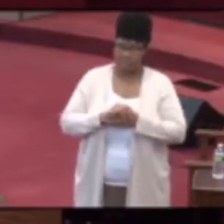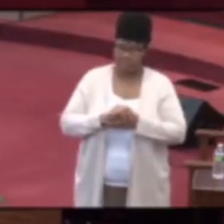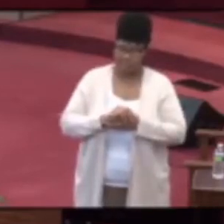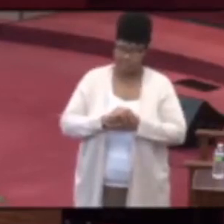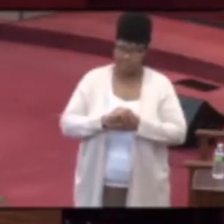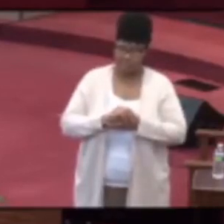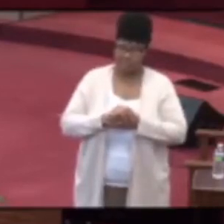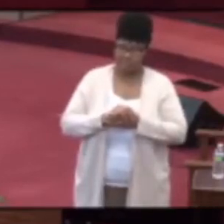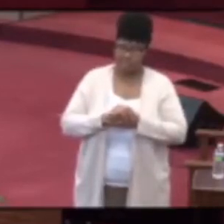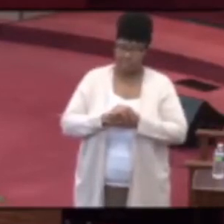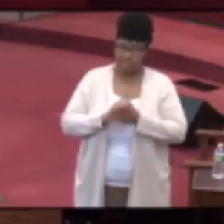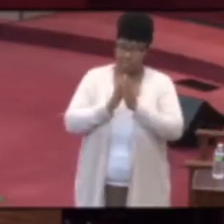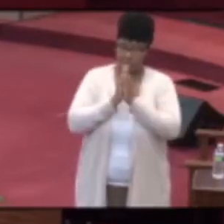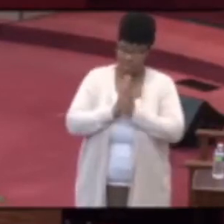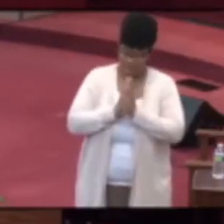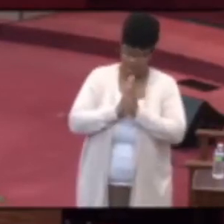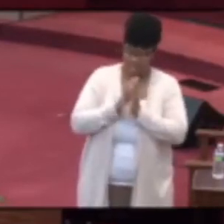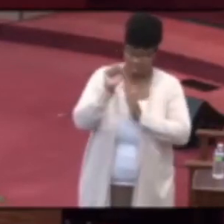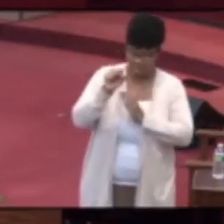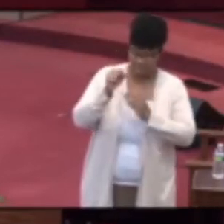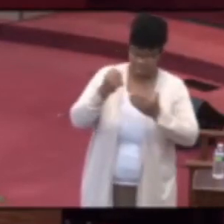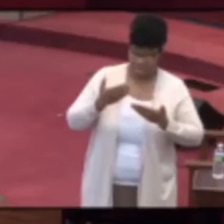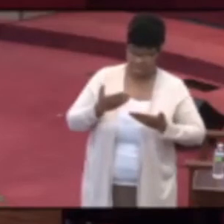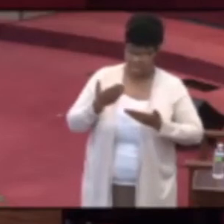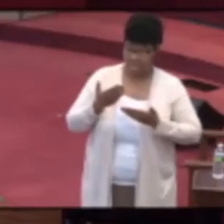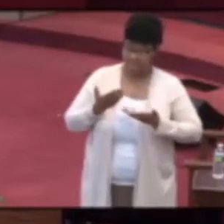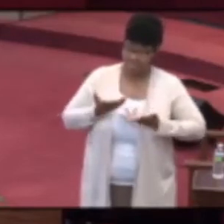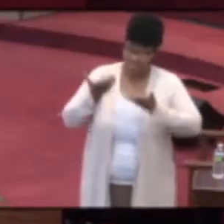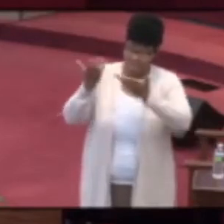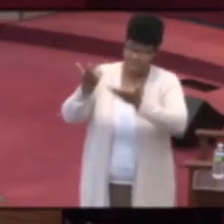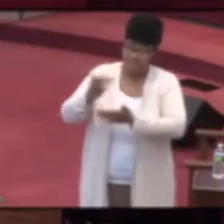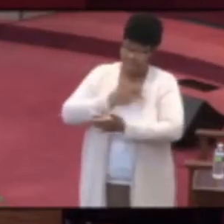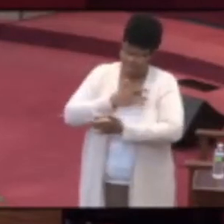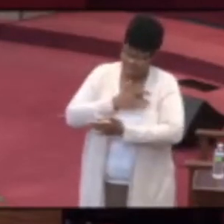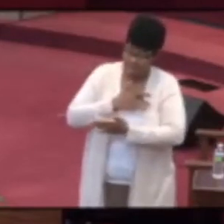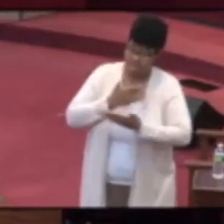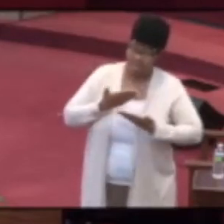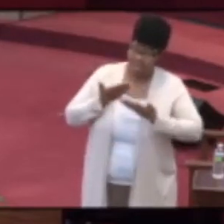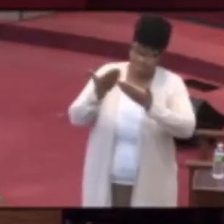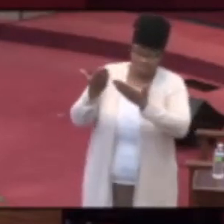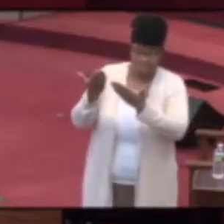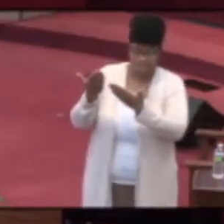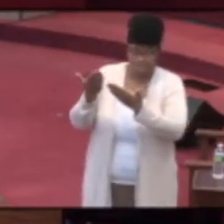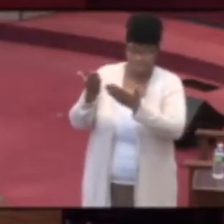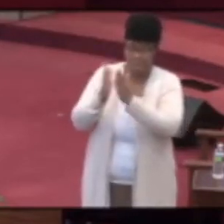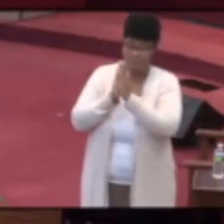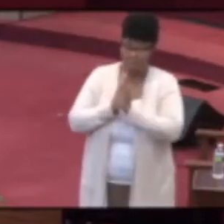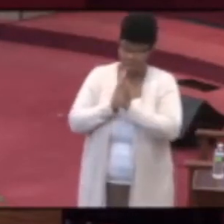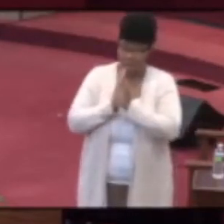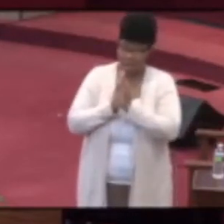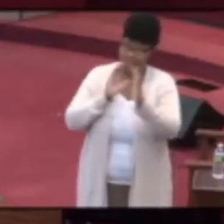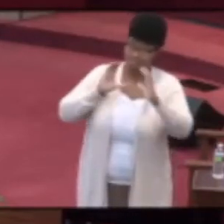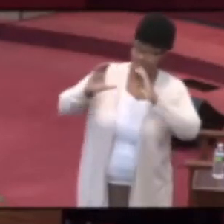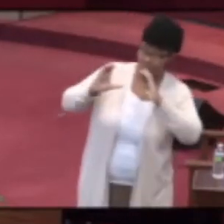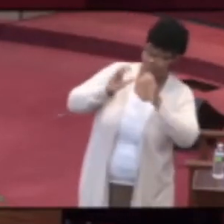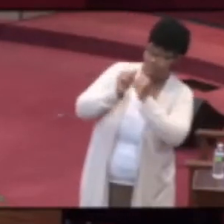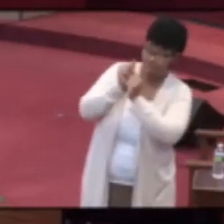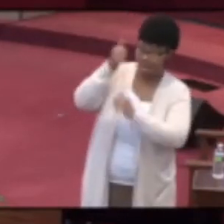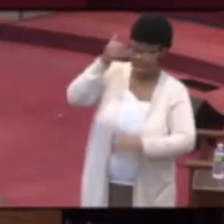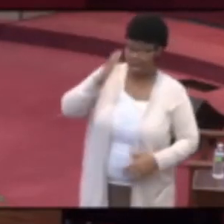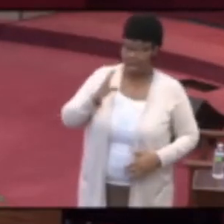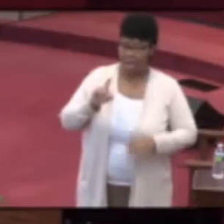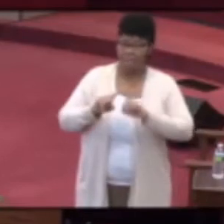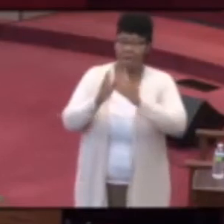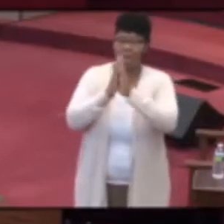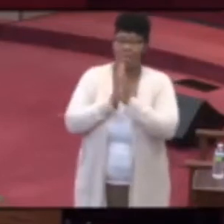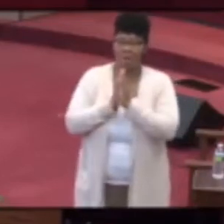Prayer is the expression of my wishes, the release of my heart expressions to God. Prayer is talking to God, but I'm